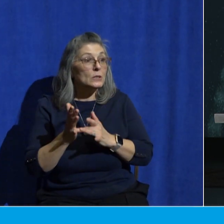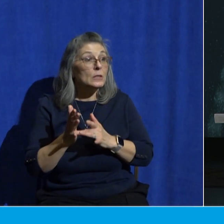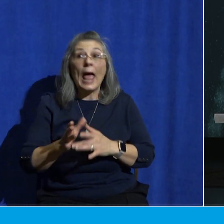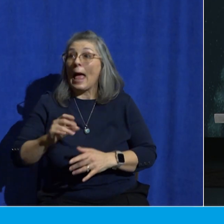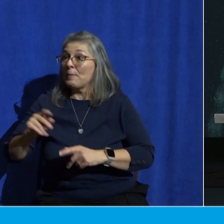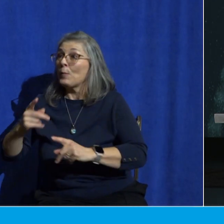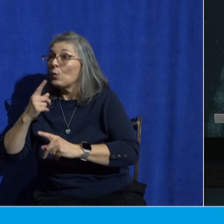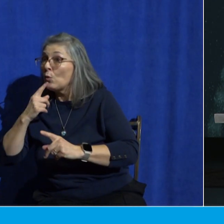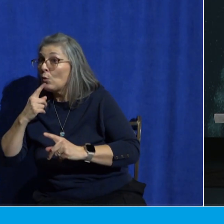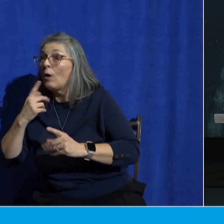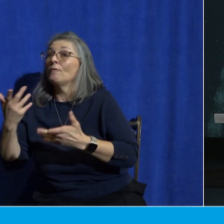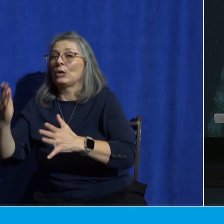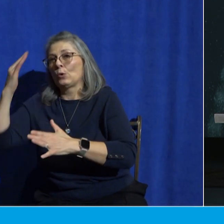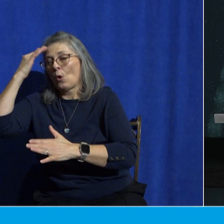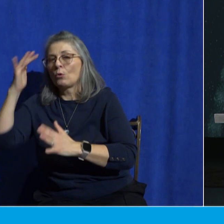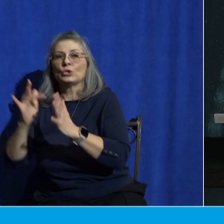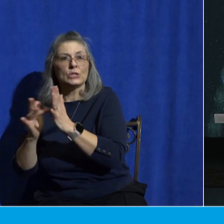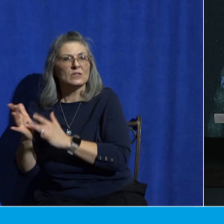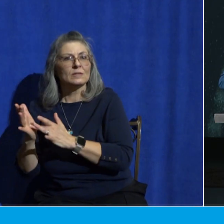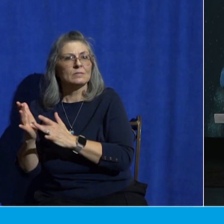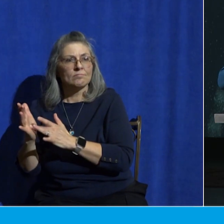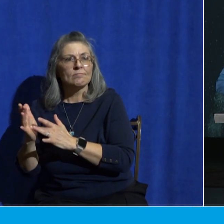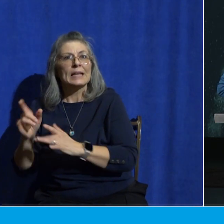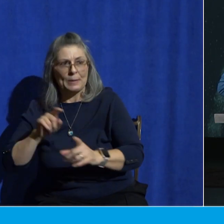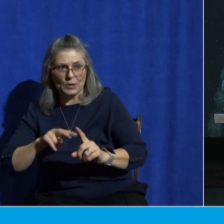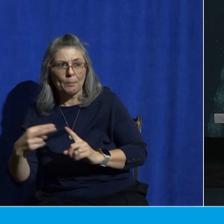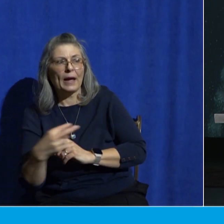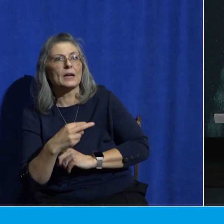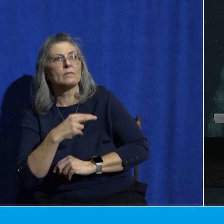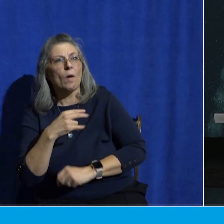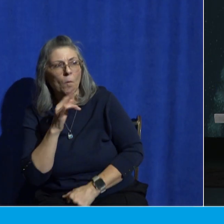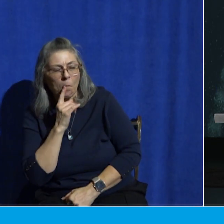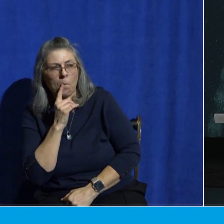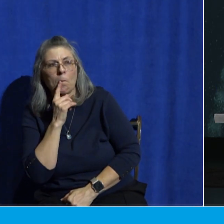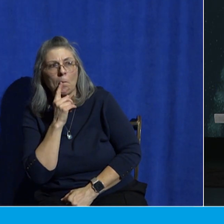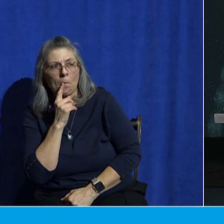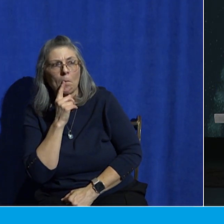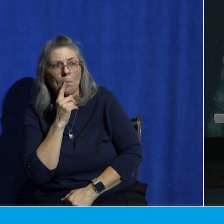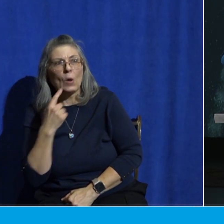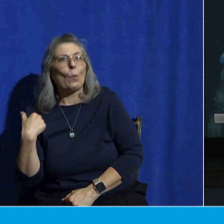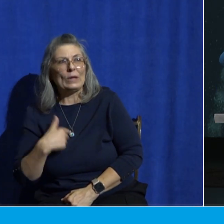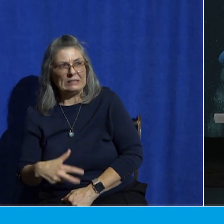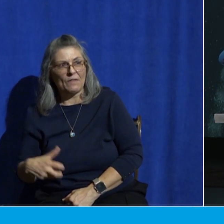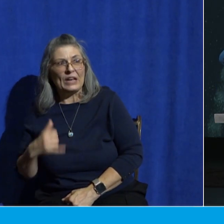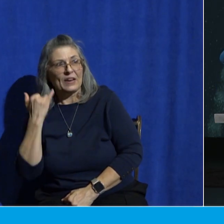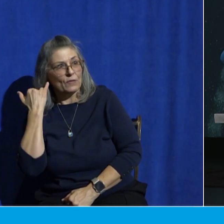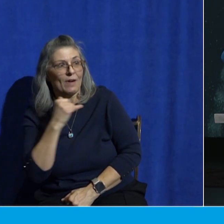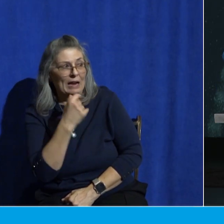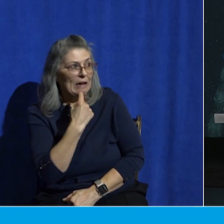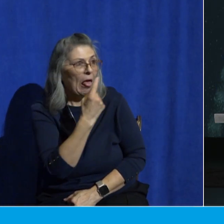Jesus. God, give us hearts that weep over those who don't know Jesus